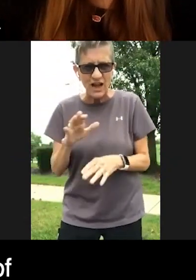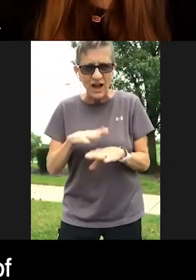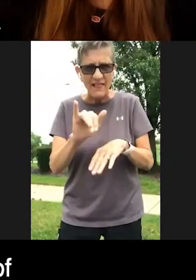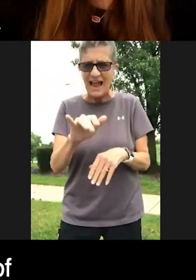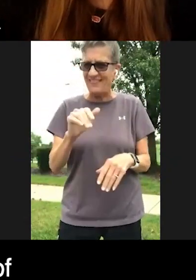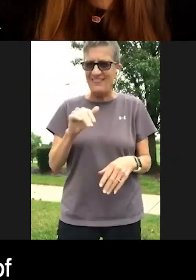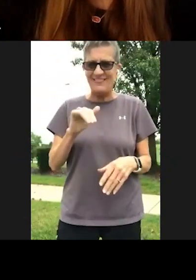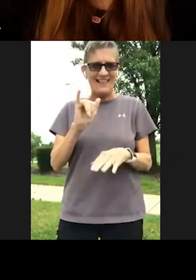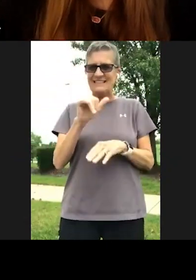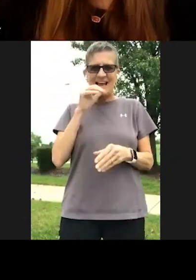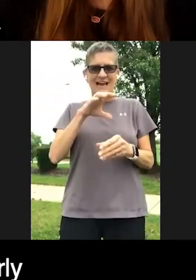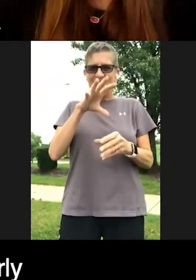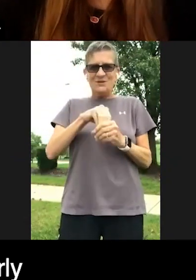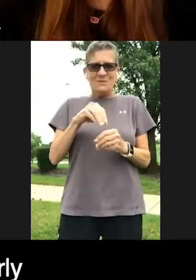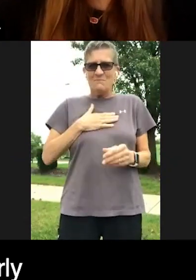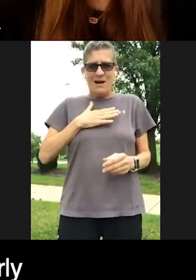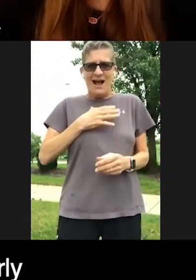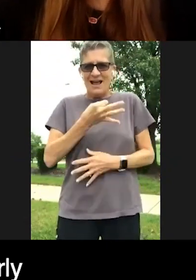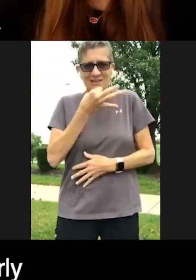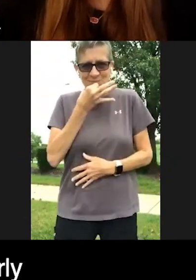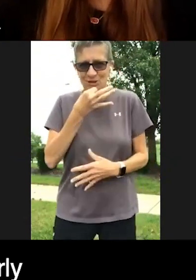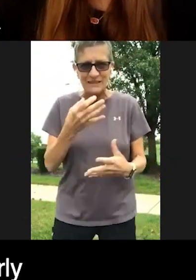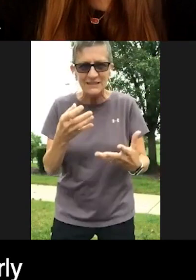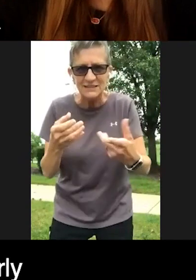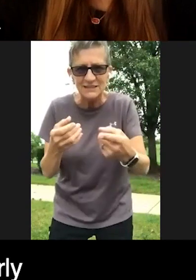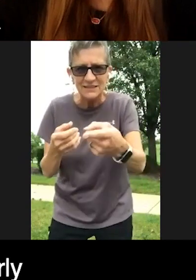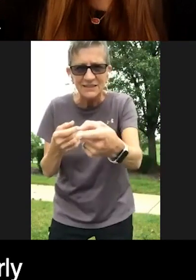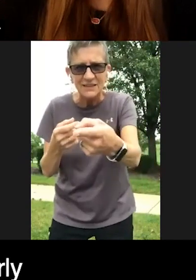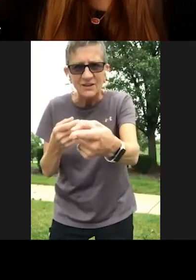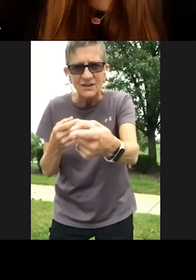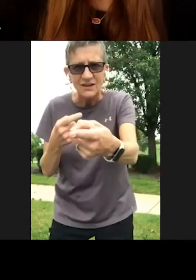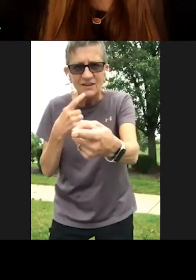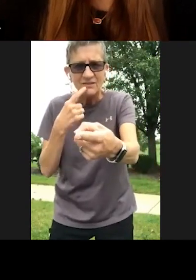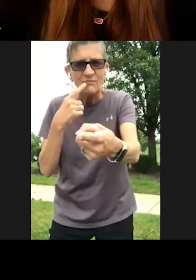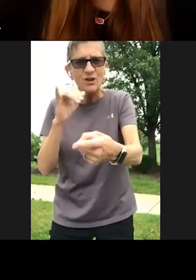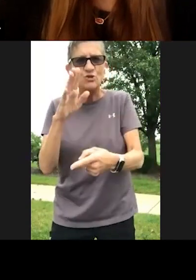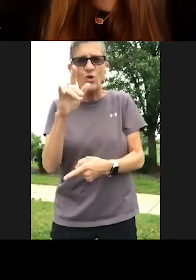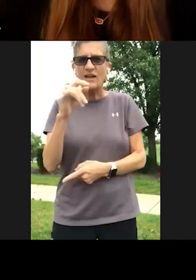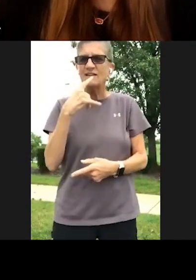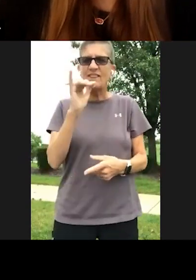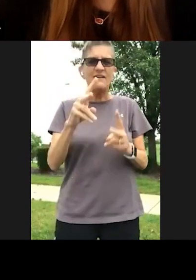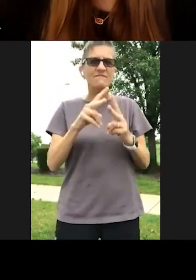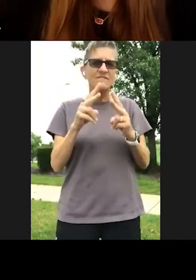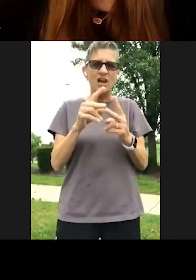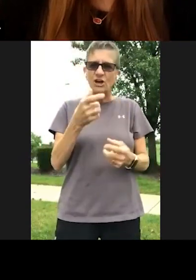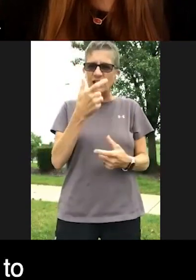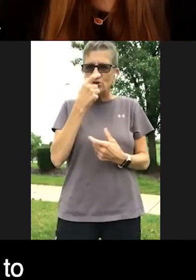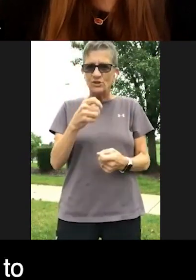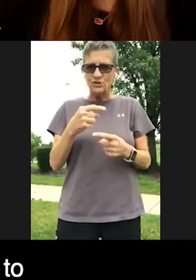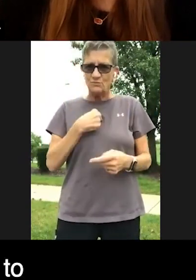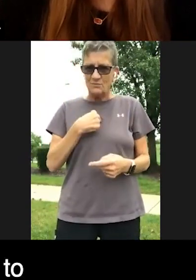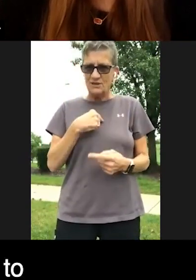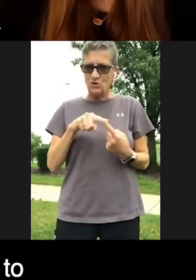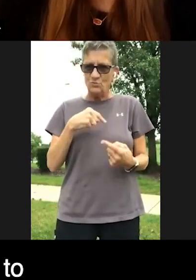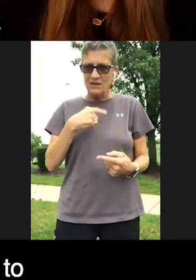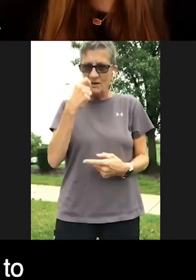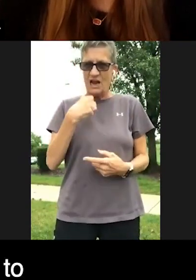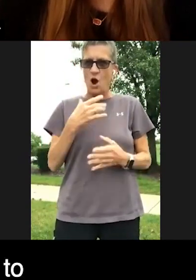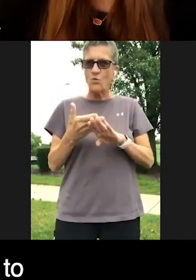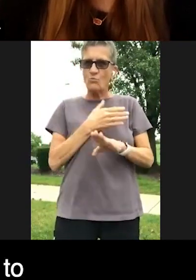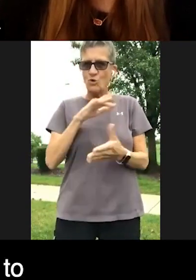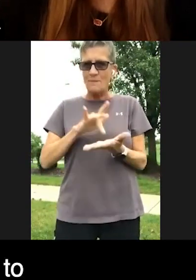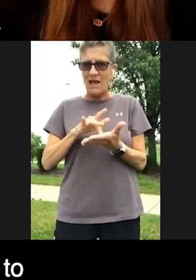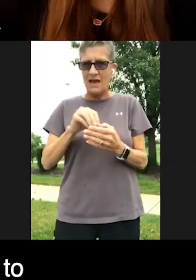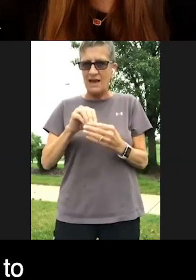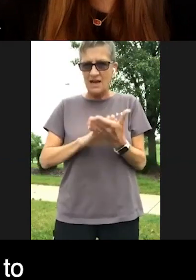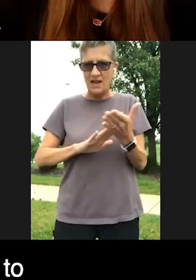of experiences. That's also particularly interesting to me because I was pre-med in college. So I would